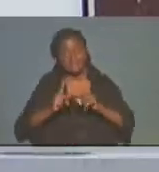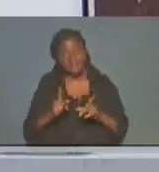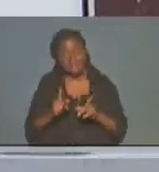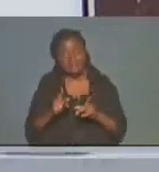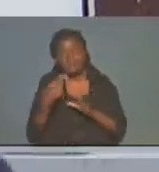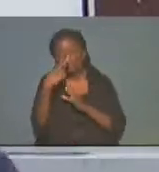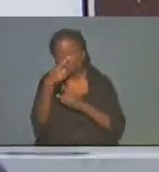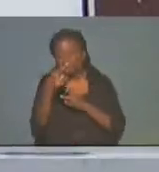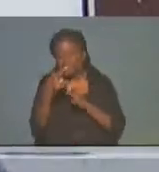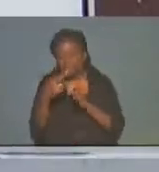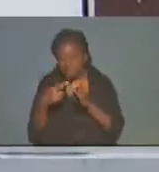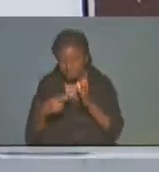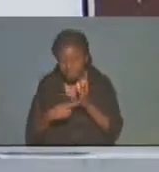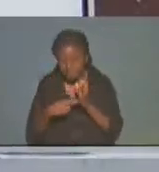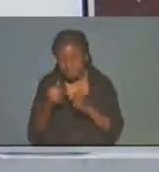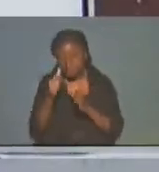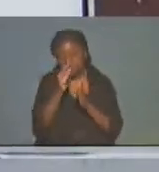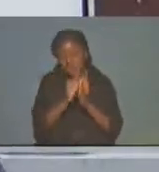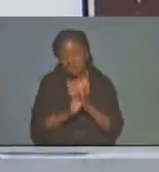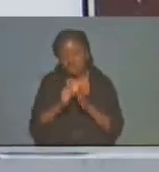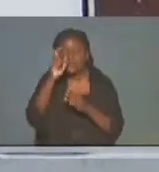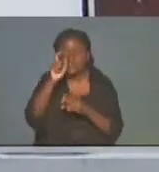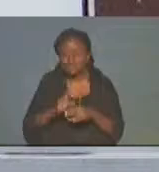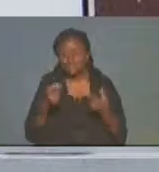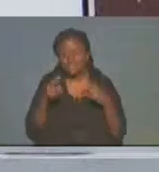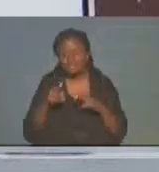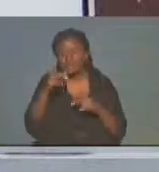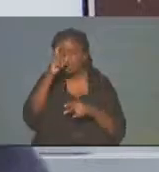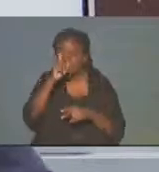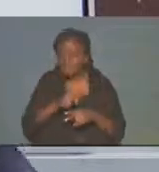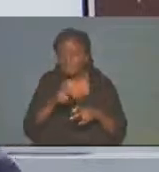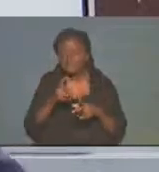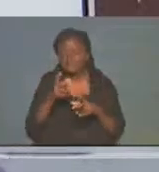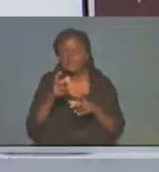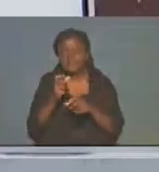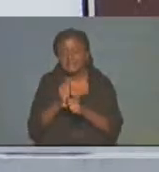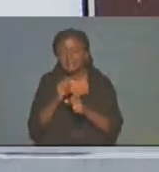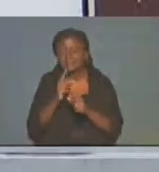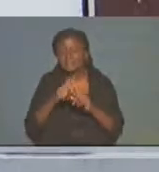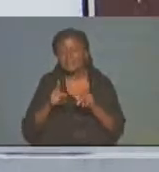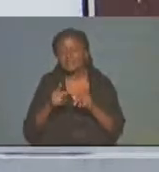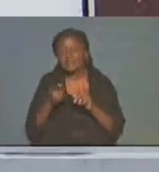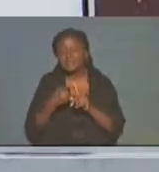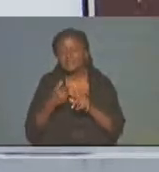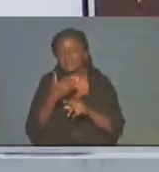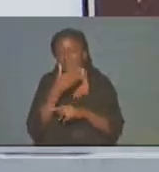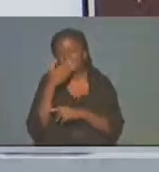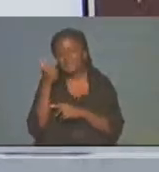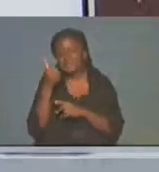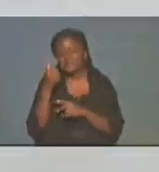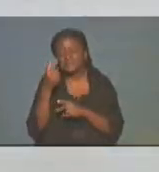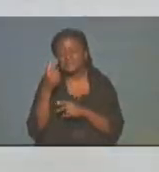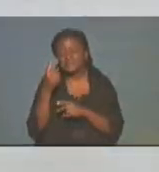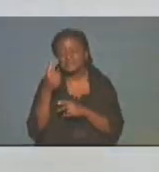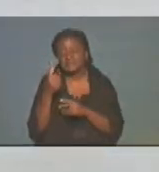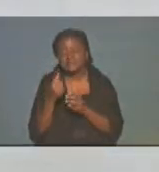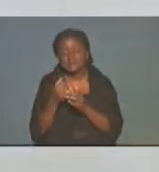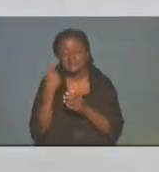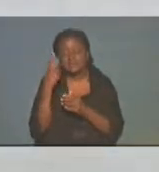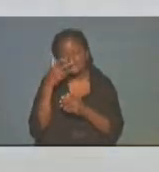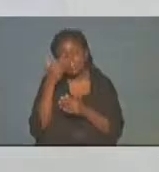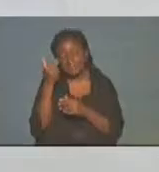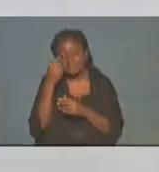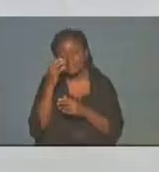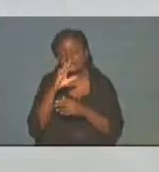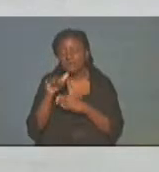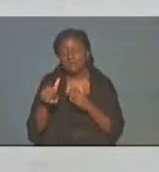of law should take place and must take place, but to the best of all, it should be carried out. Reverend